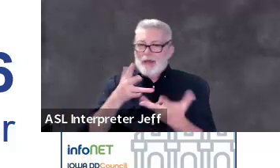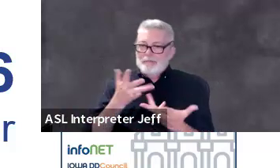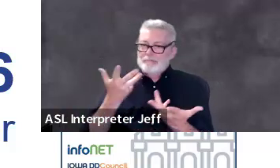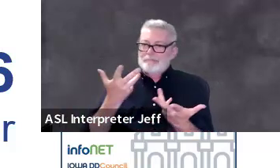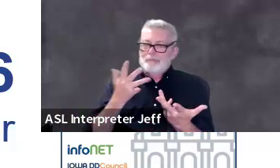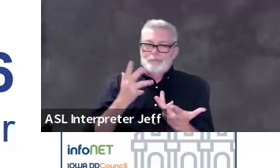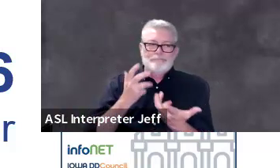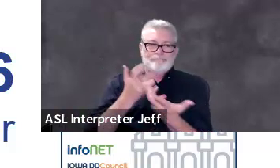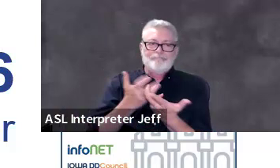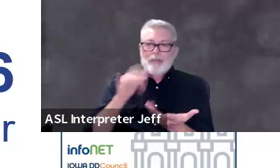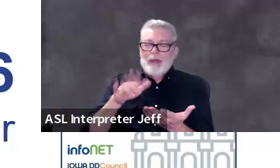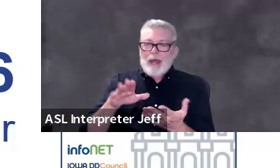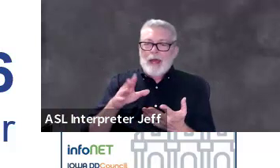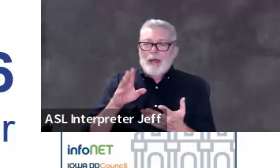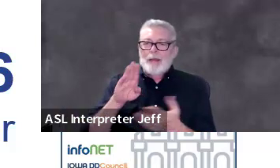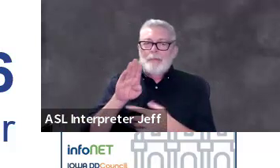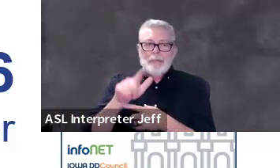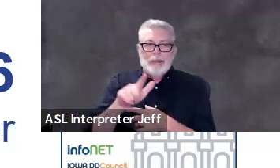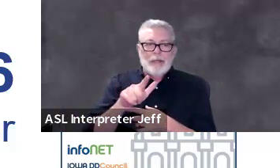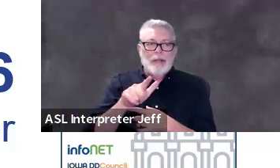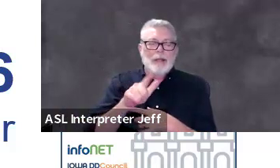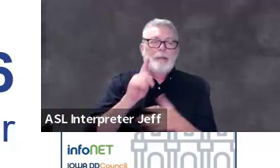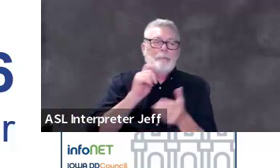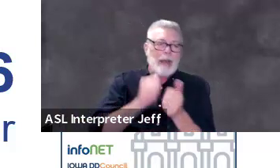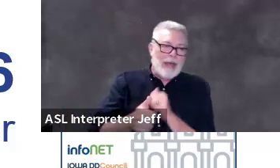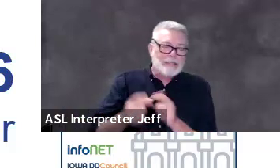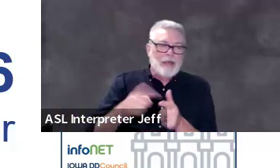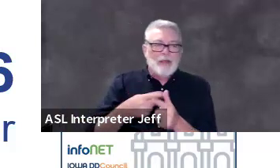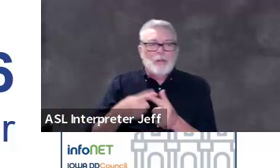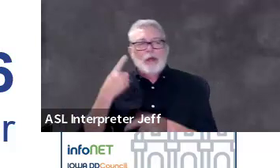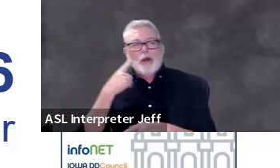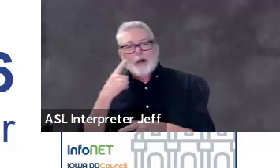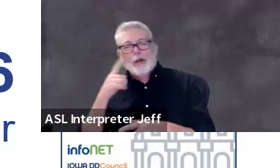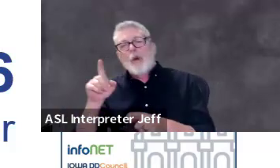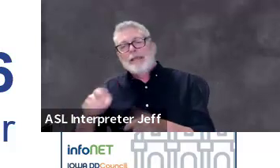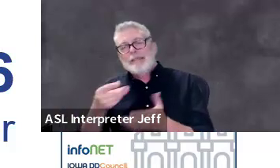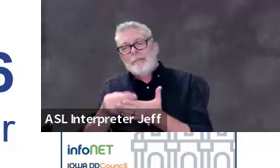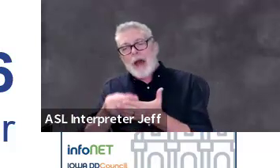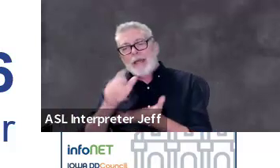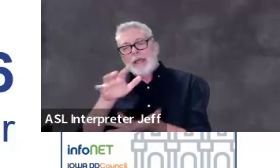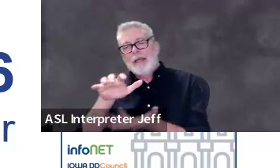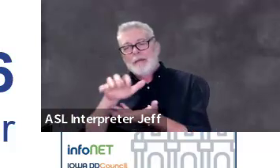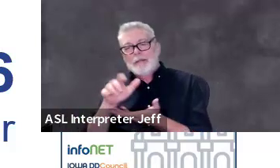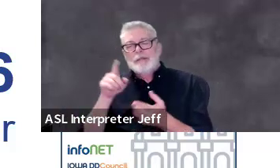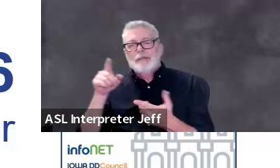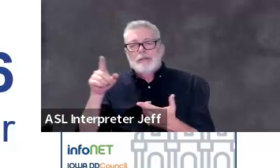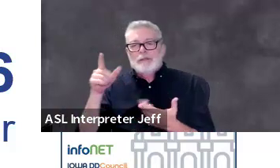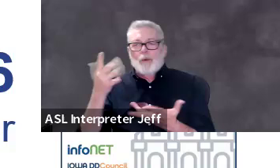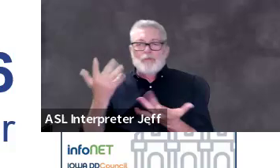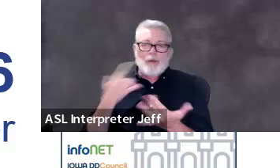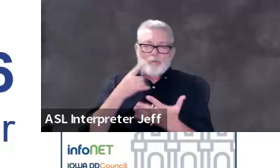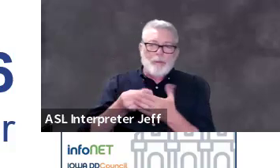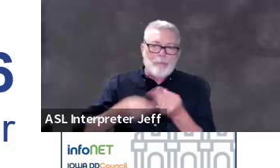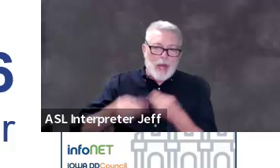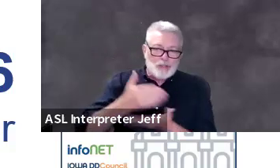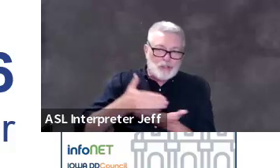that the bills didn't pass, and then we had heard, well, it's because it needs an appropriation, so we'll wait for the budgets. Well, it didn't make